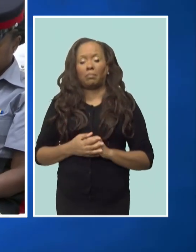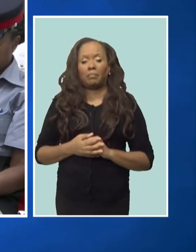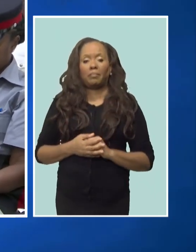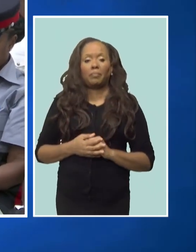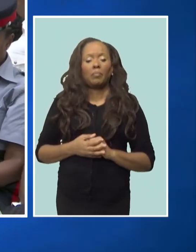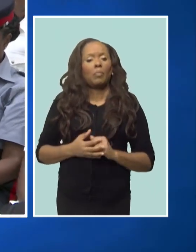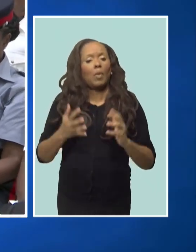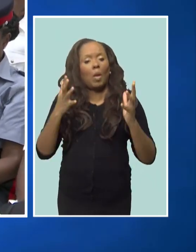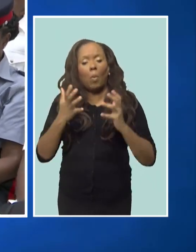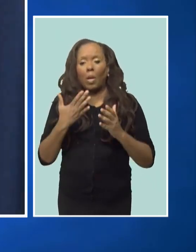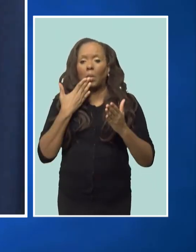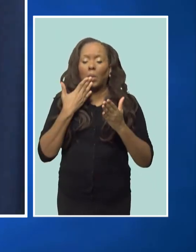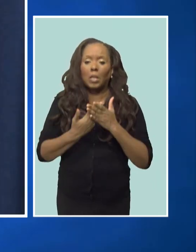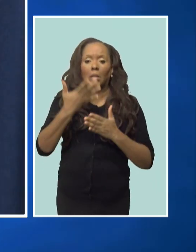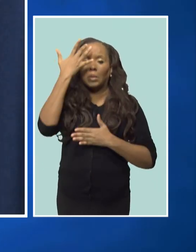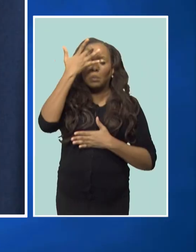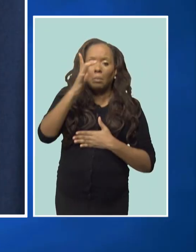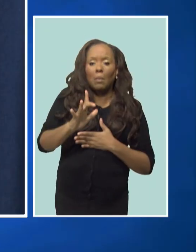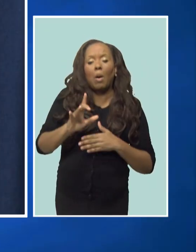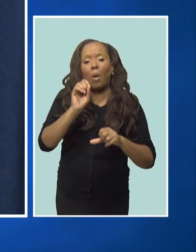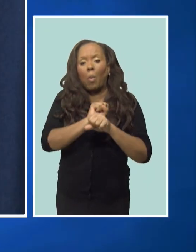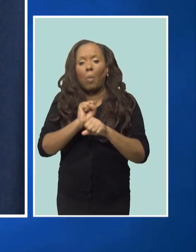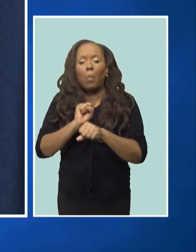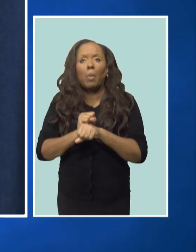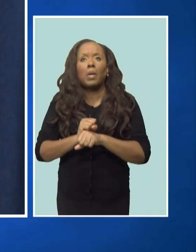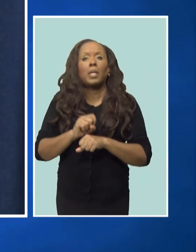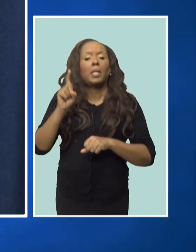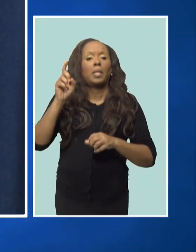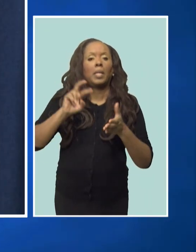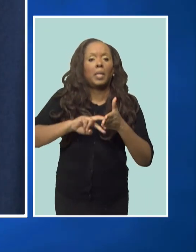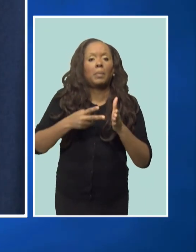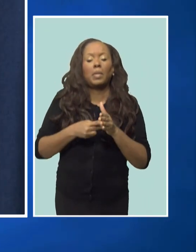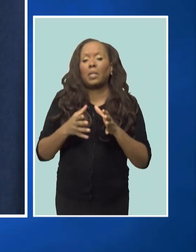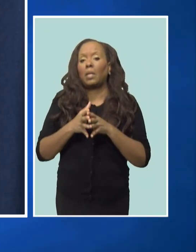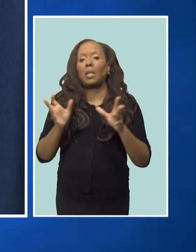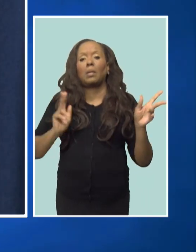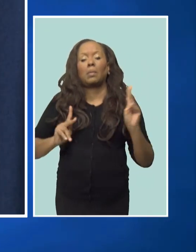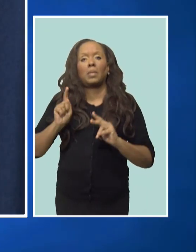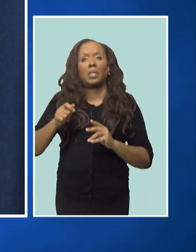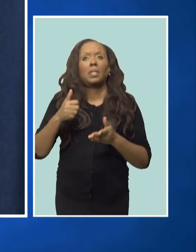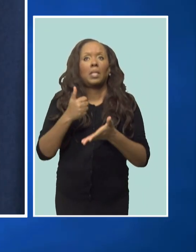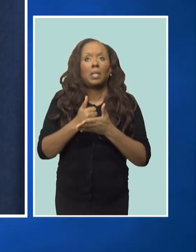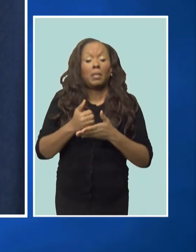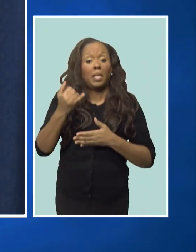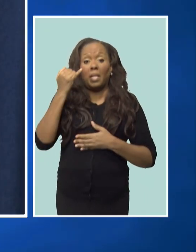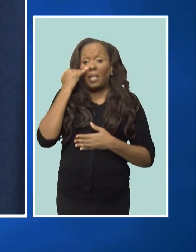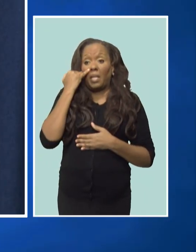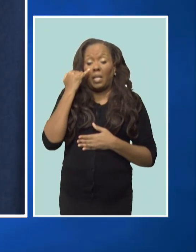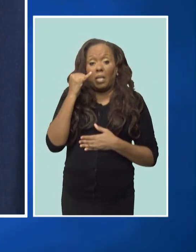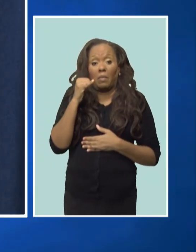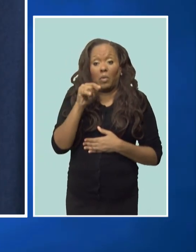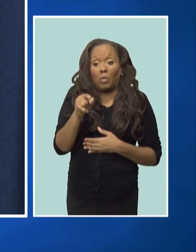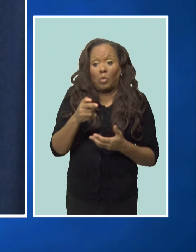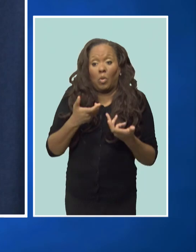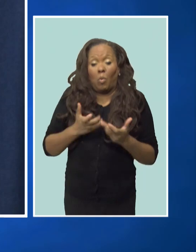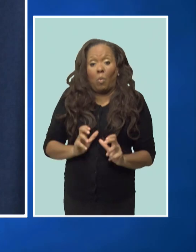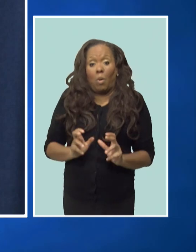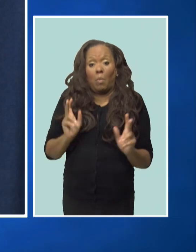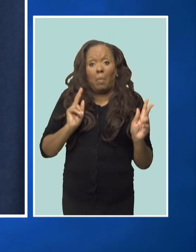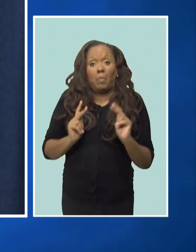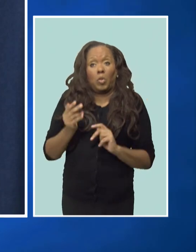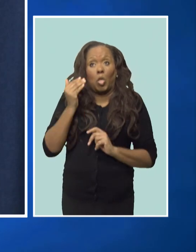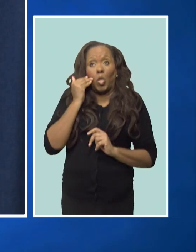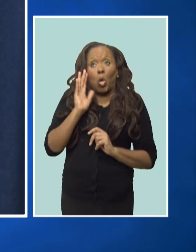Intelligence-driven operations require the assistance from all of us. If you're afraid to come out and put your name on it, there are many avenues that you can